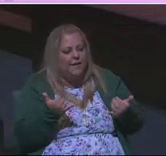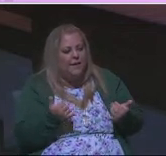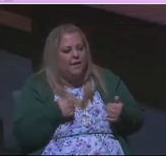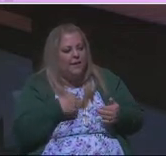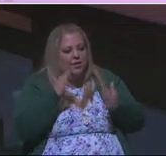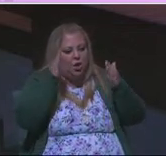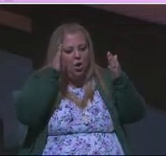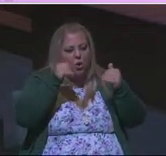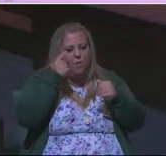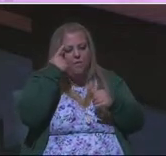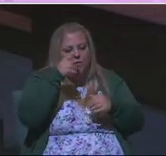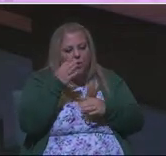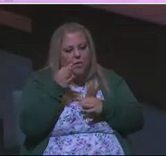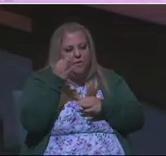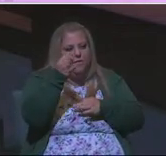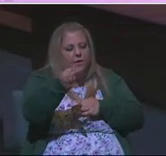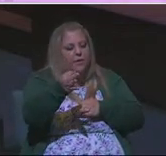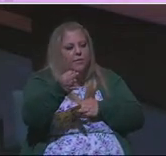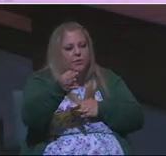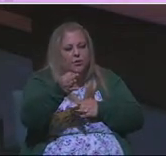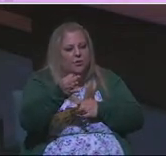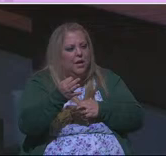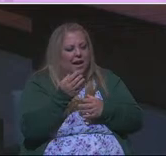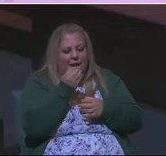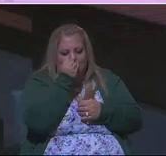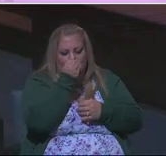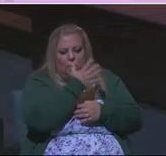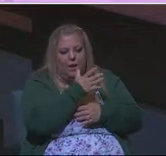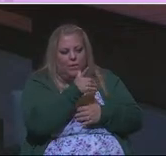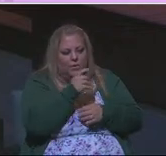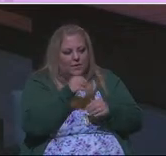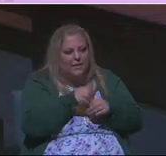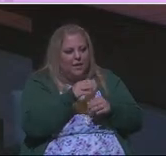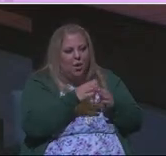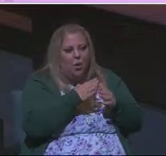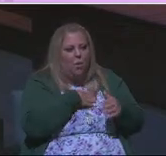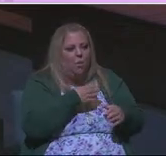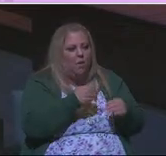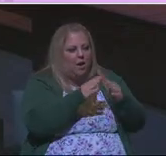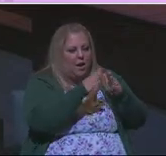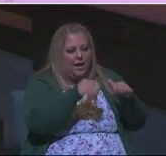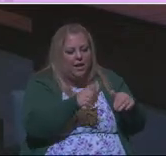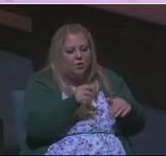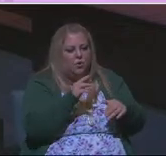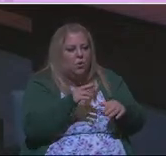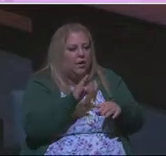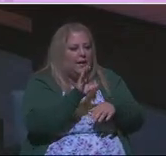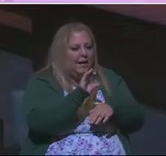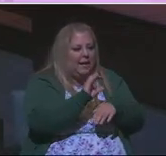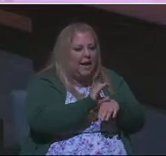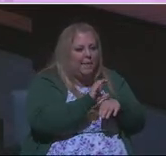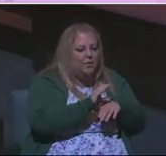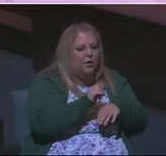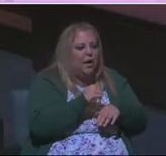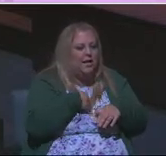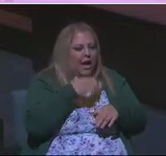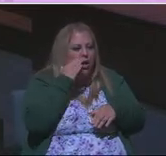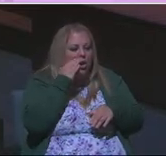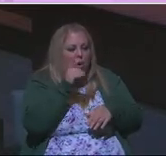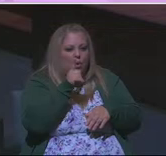for the future. I'm not worried about, I don't care who's in the White House. I don't care who's in the Capitol, because I know who's on the